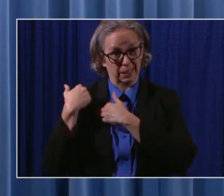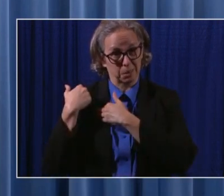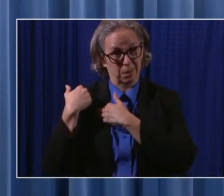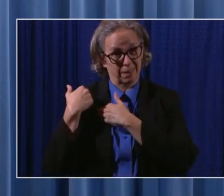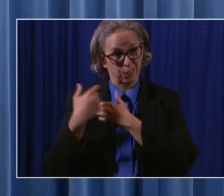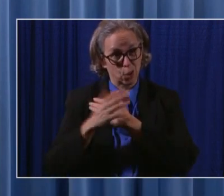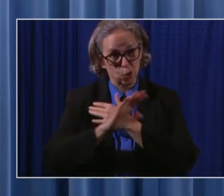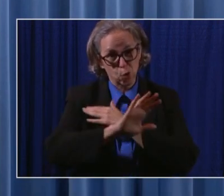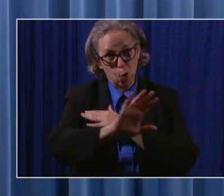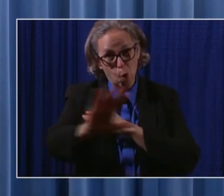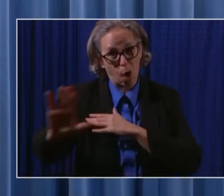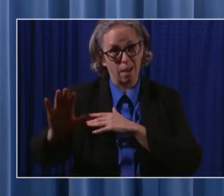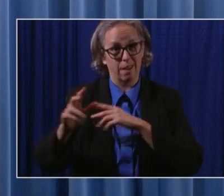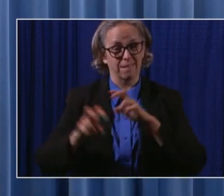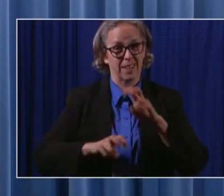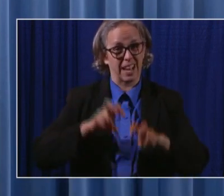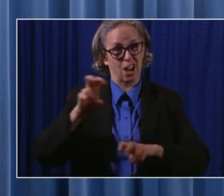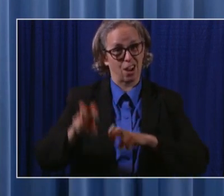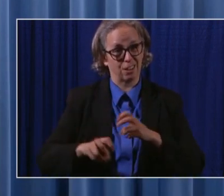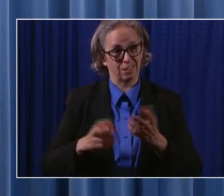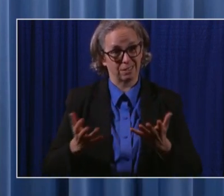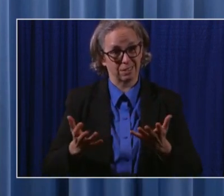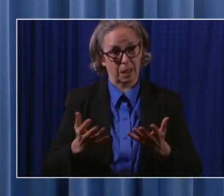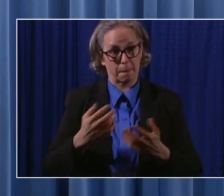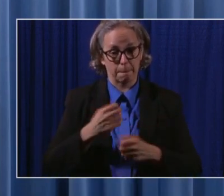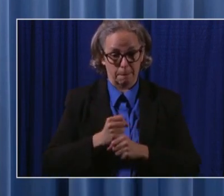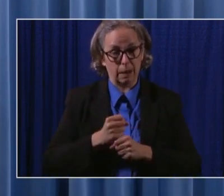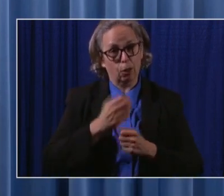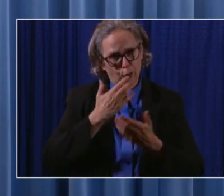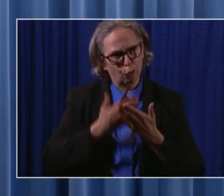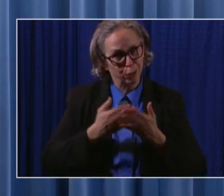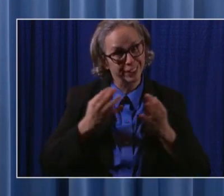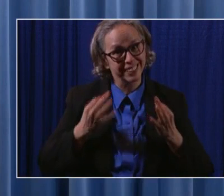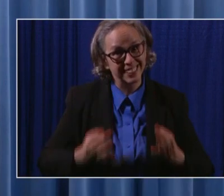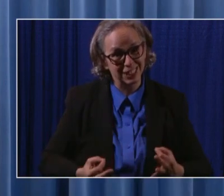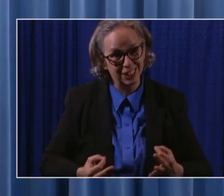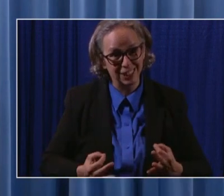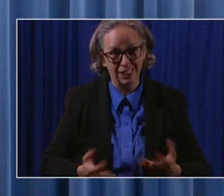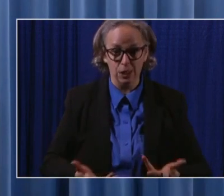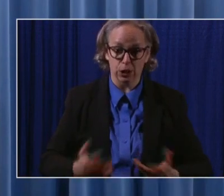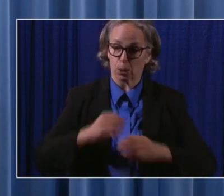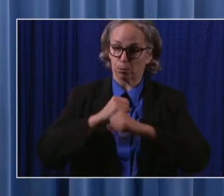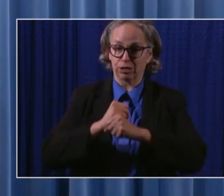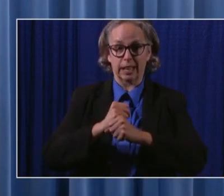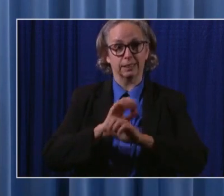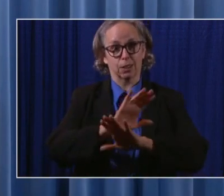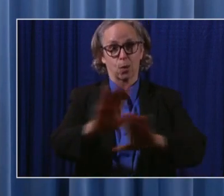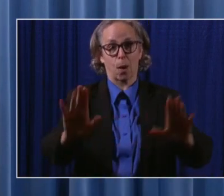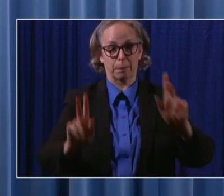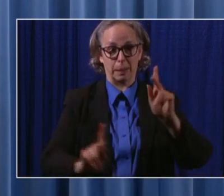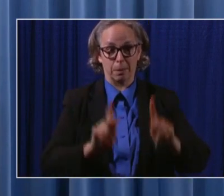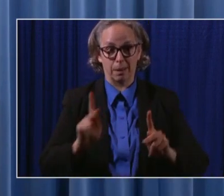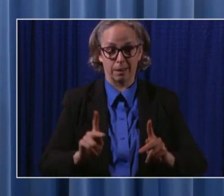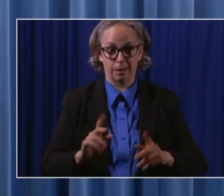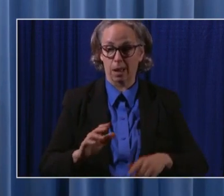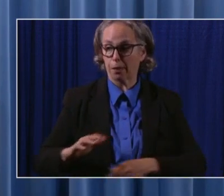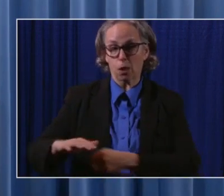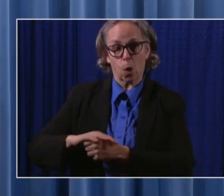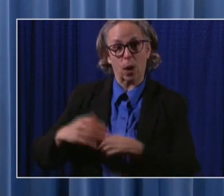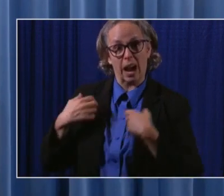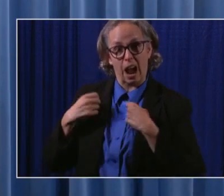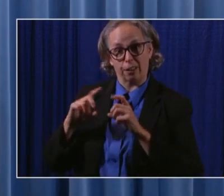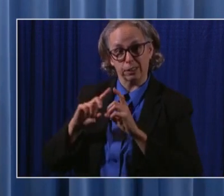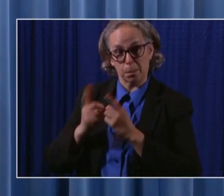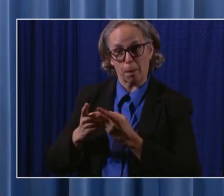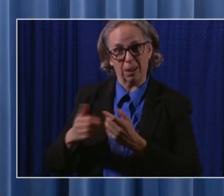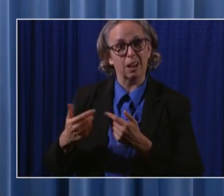people safe. And to the local health departments, I will say the same thing. You are ultimately responsible as well. And we know you both will do a good job,